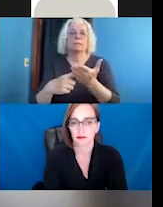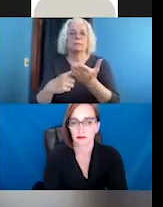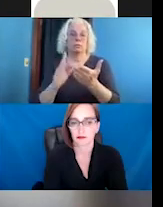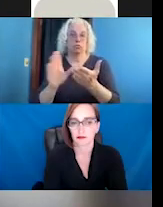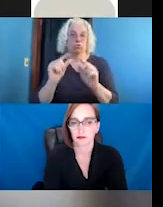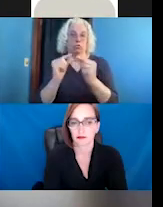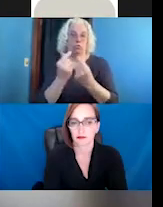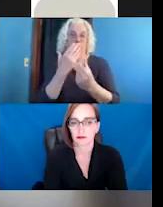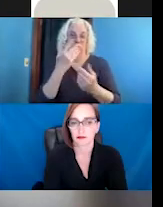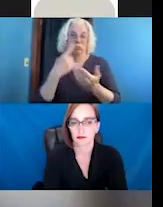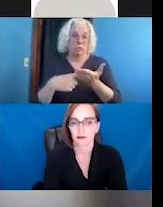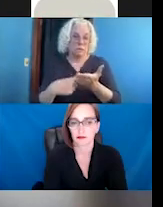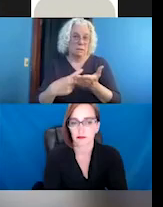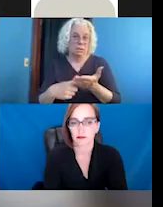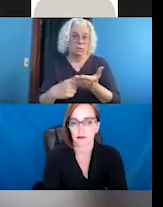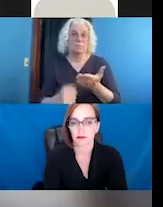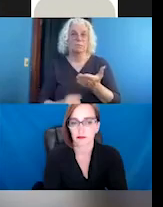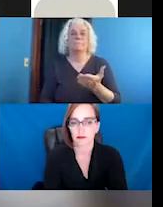We